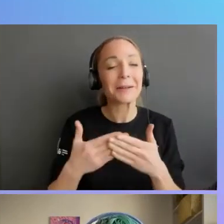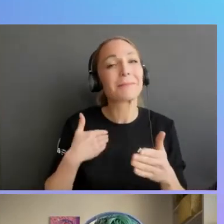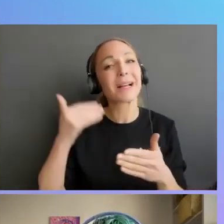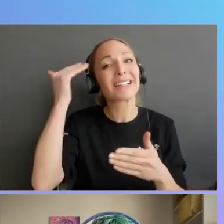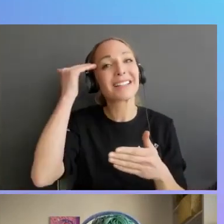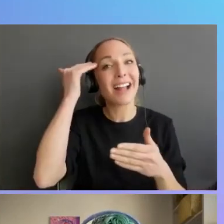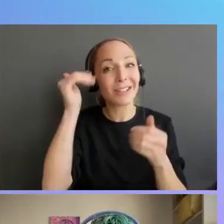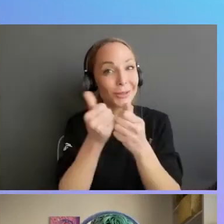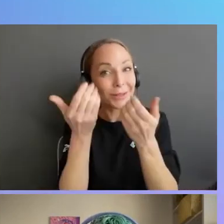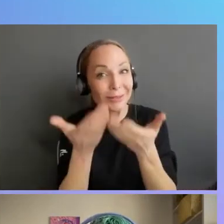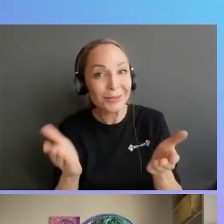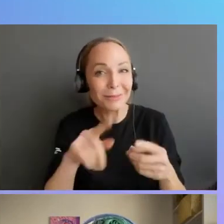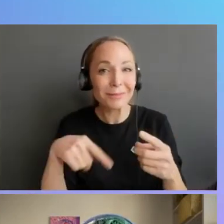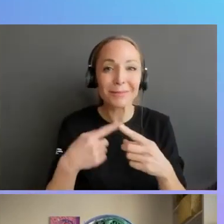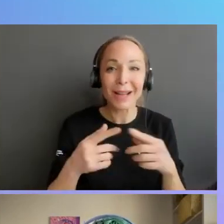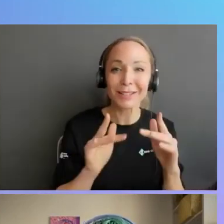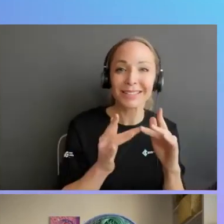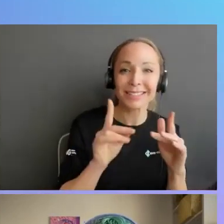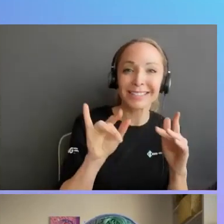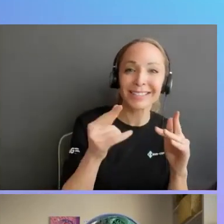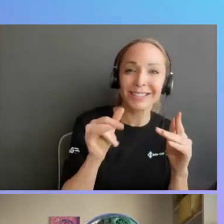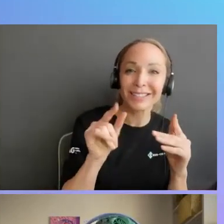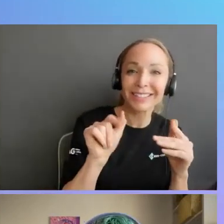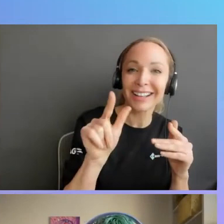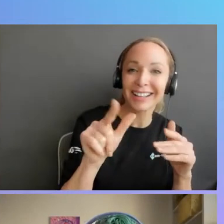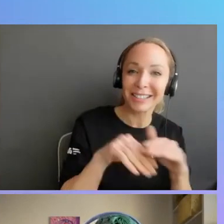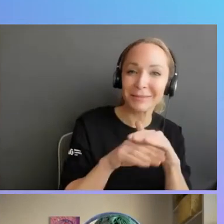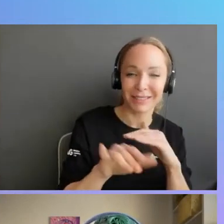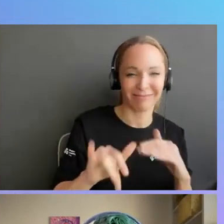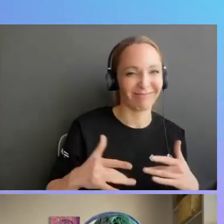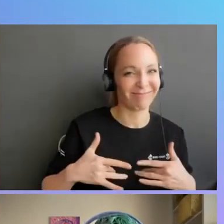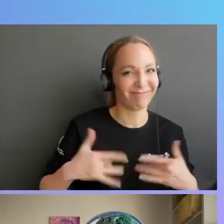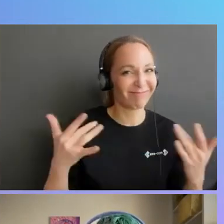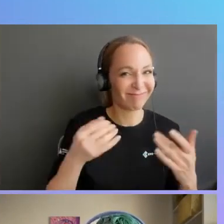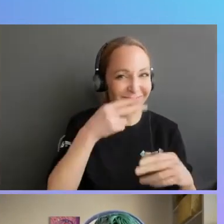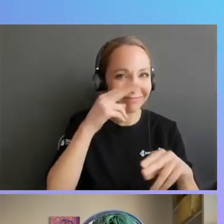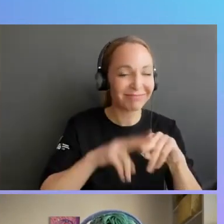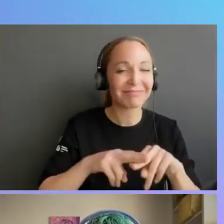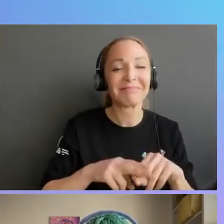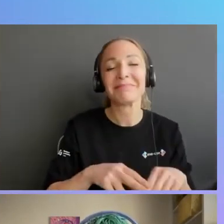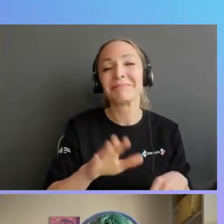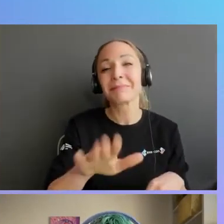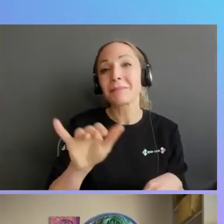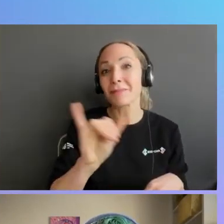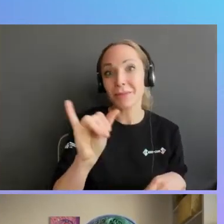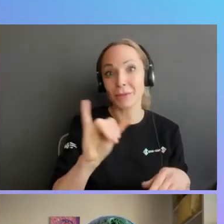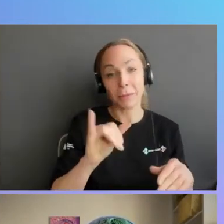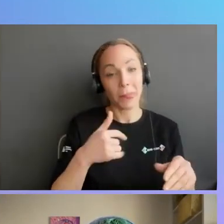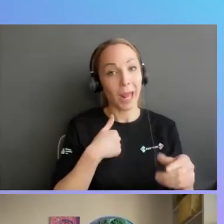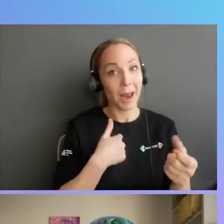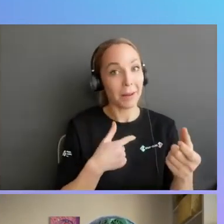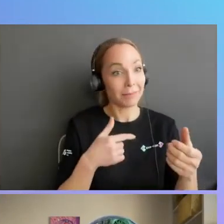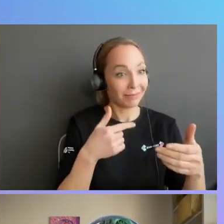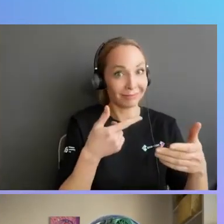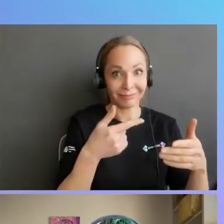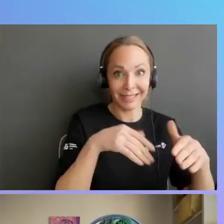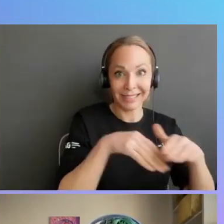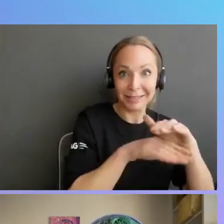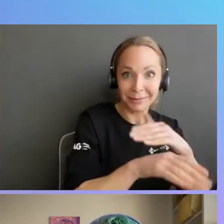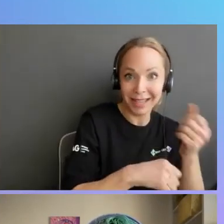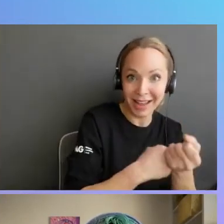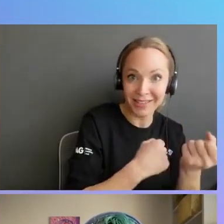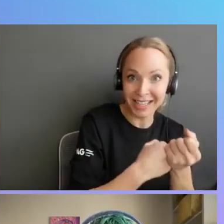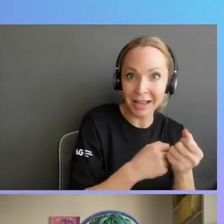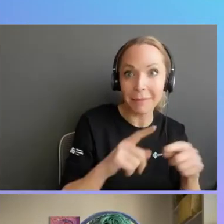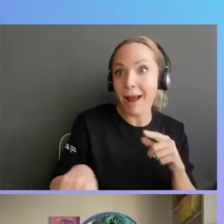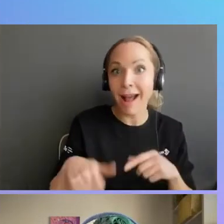is super fun and exciting. Outside of my world of being an accessibility advocate, my